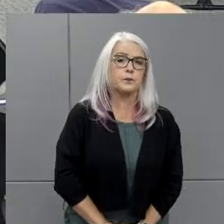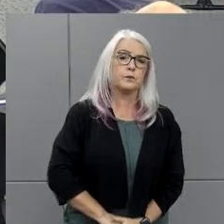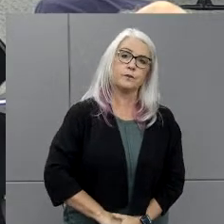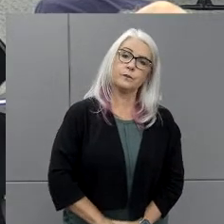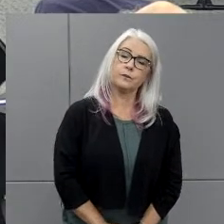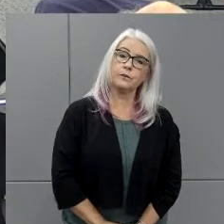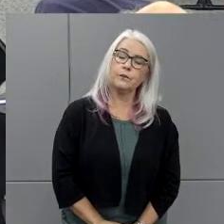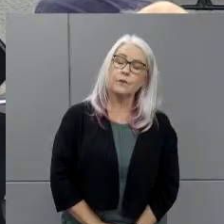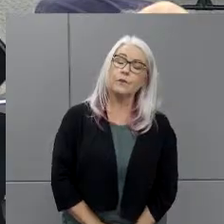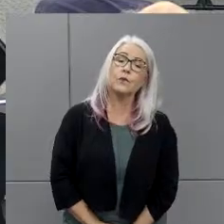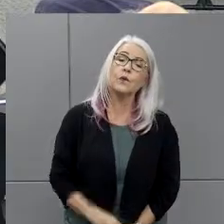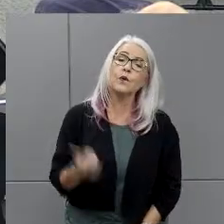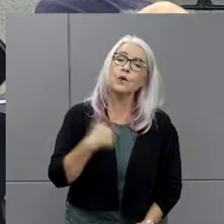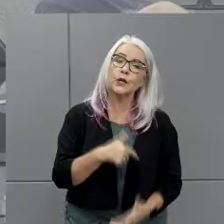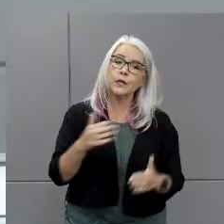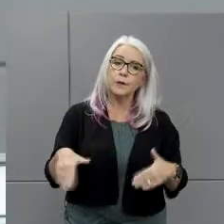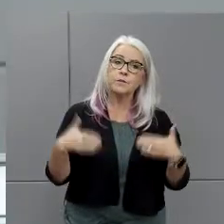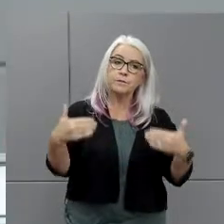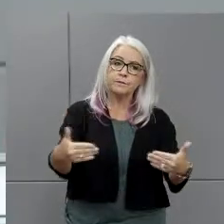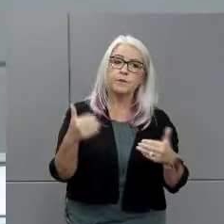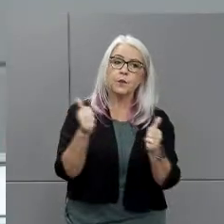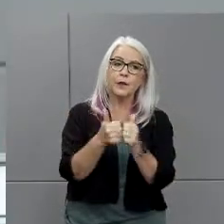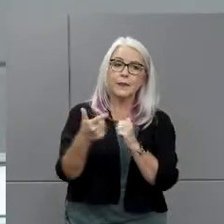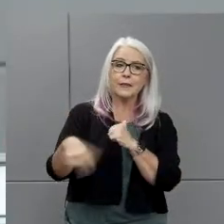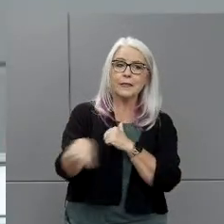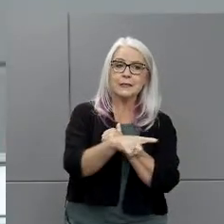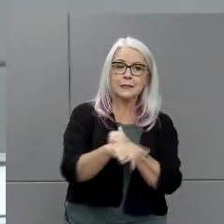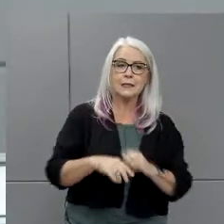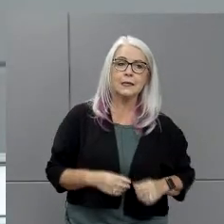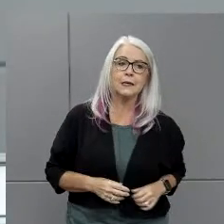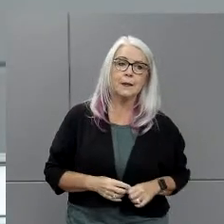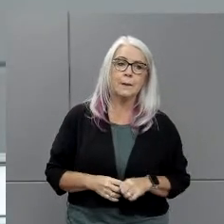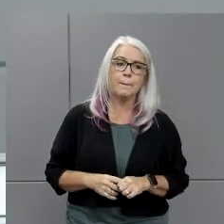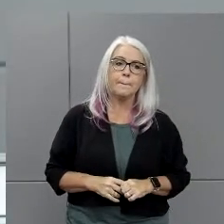We're going to go forward with this. We have